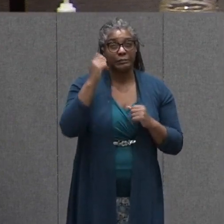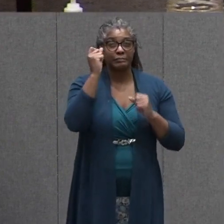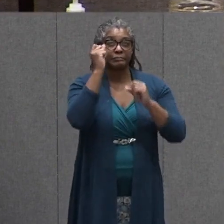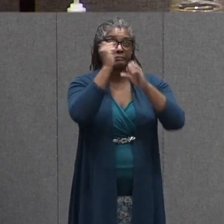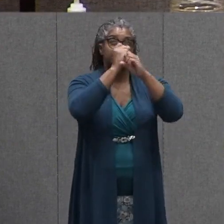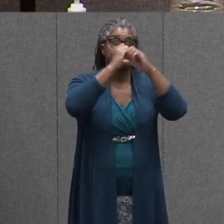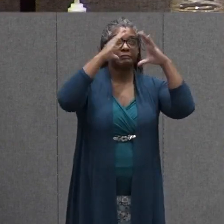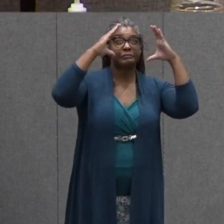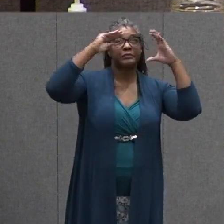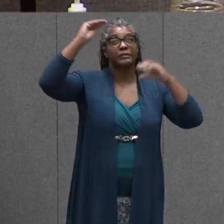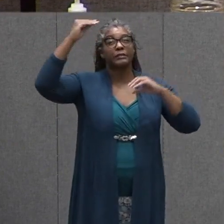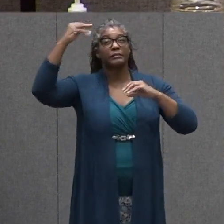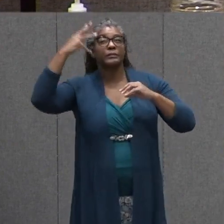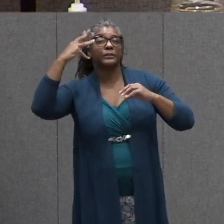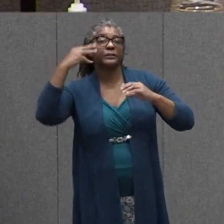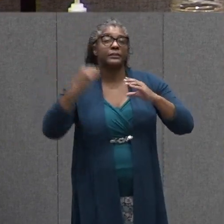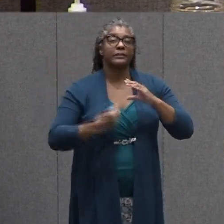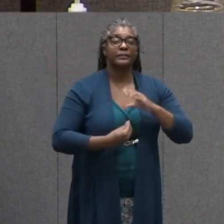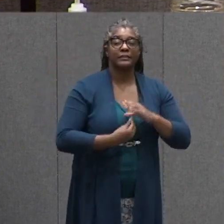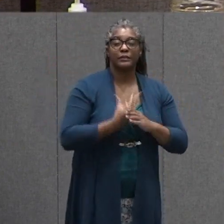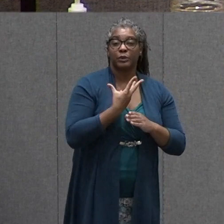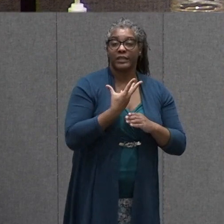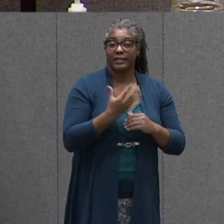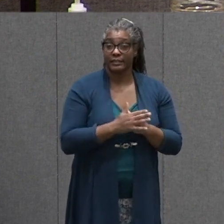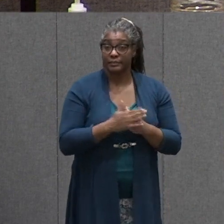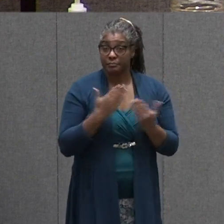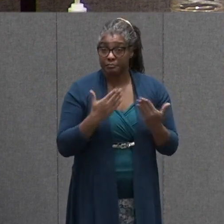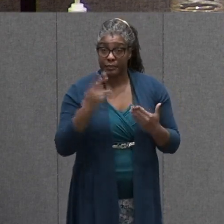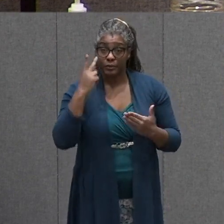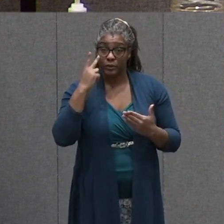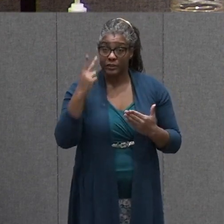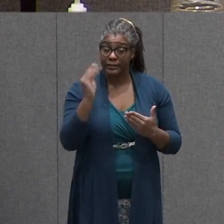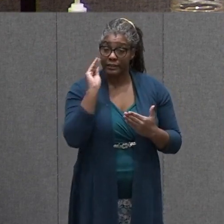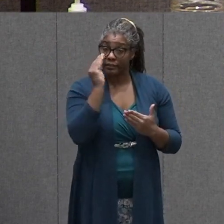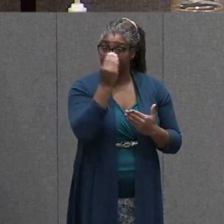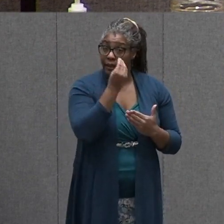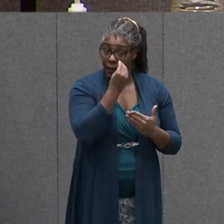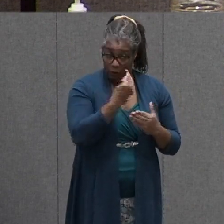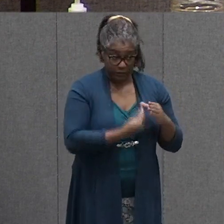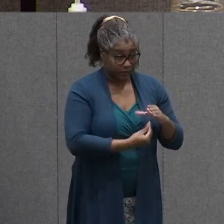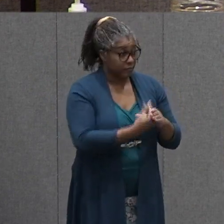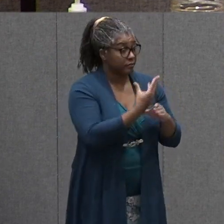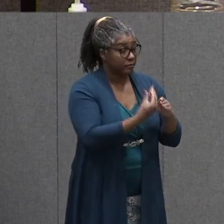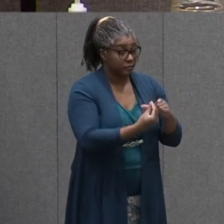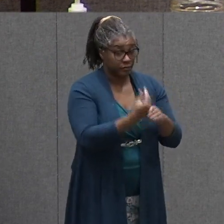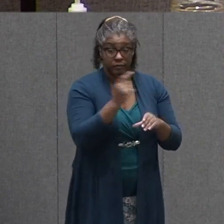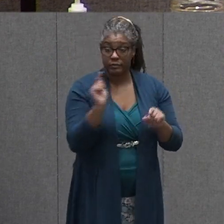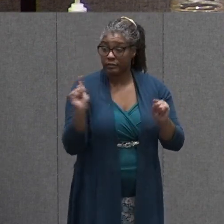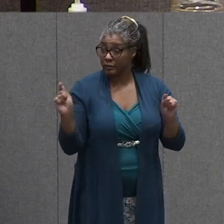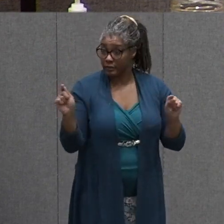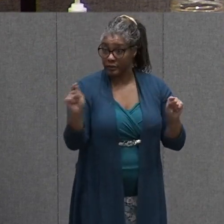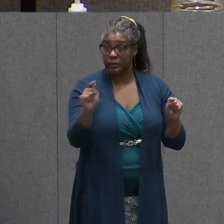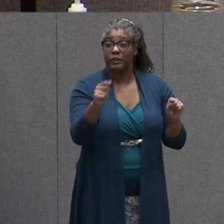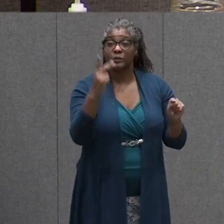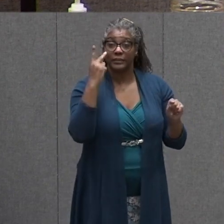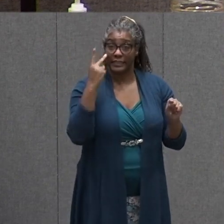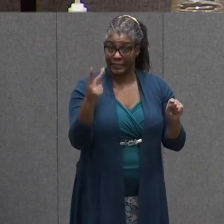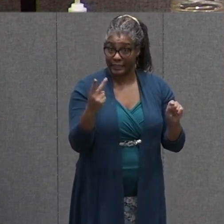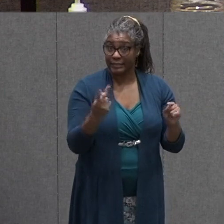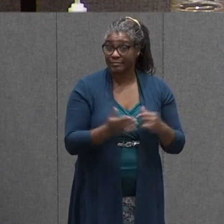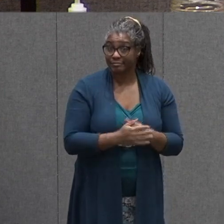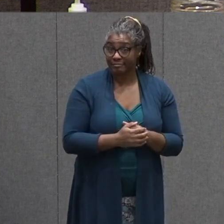out pollination? Well, we have some clues that can help us. What I'd like for you to do is